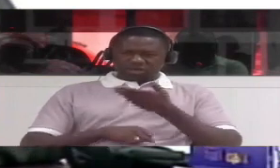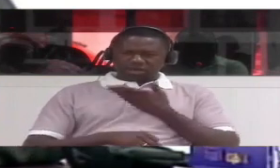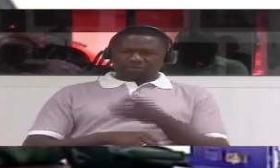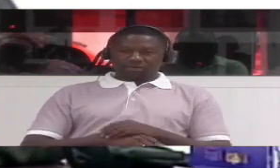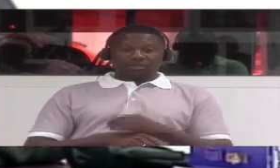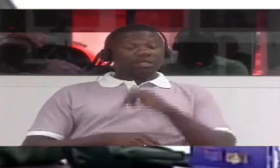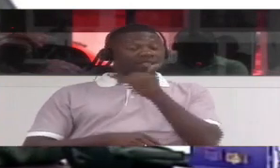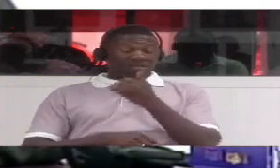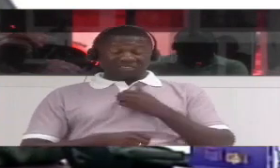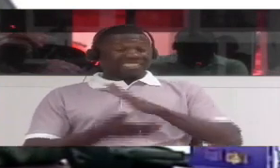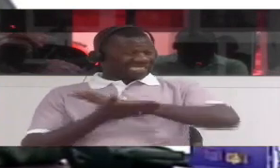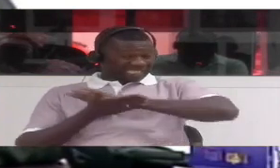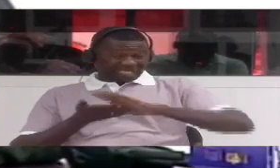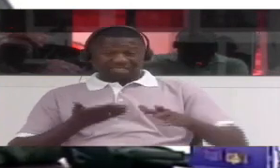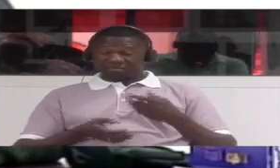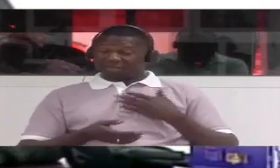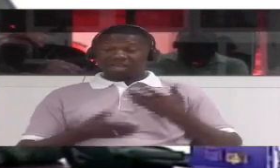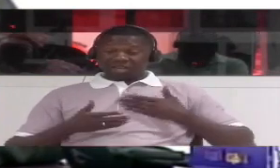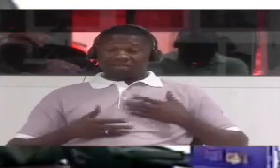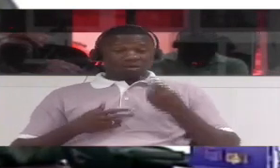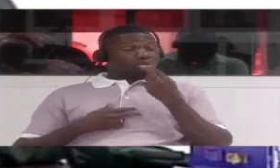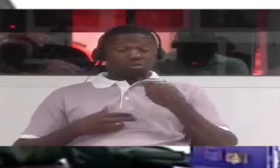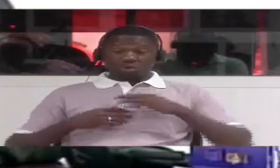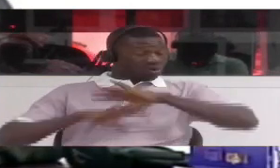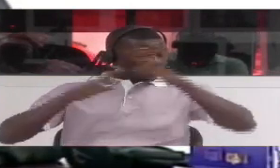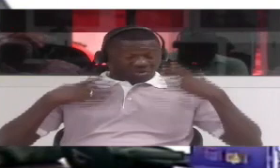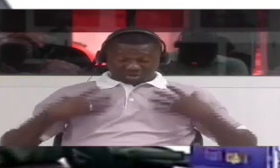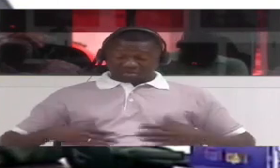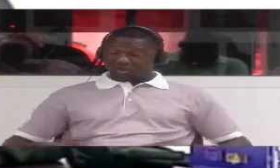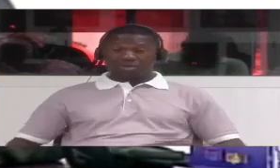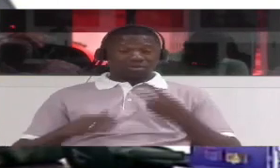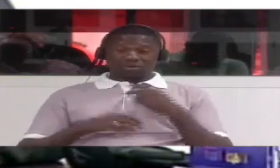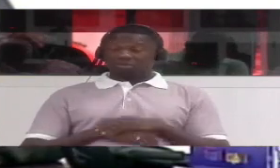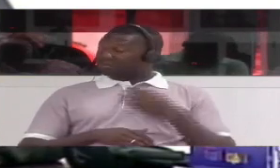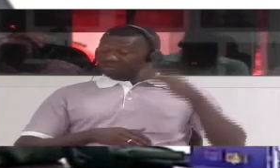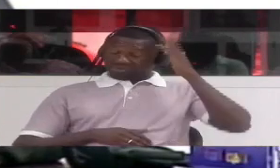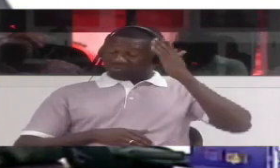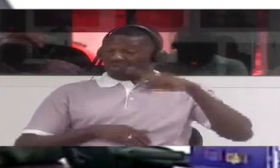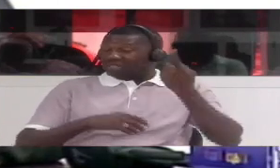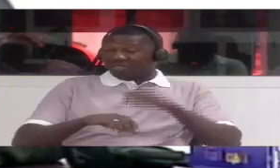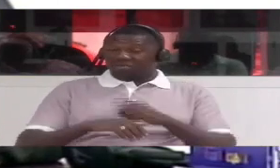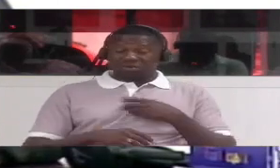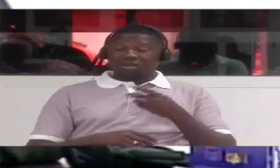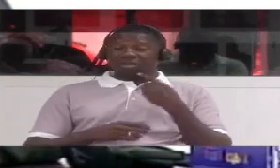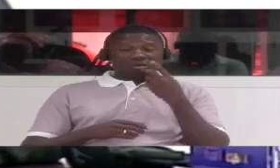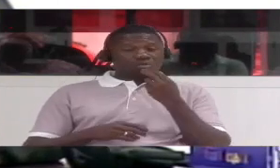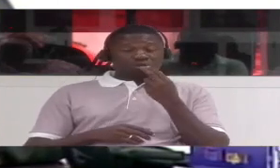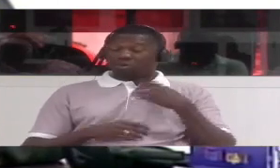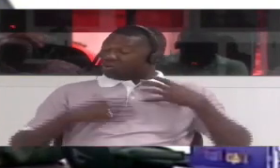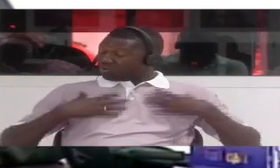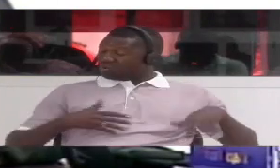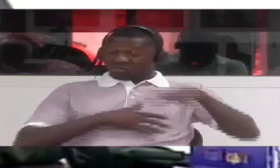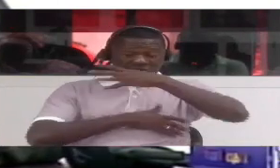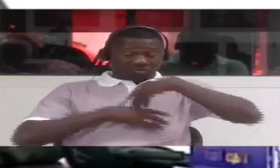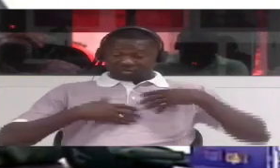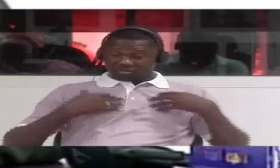clear. I had blood all over my body. I didn't even know at the time what spot where I bleed. There was blood all over me.